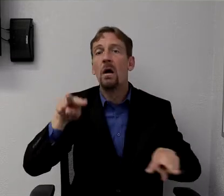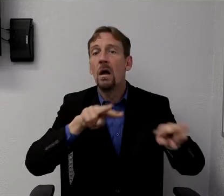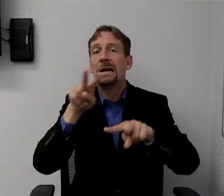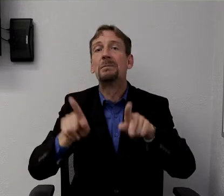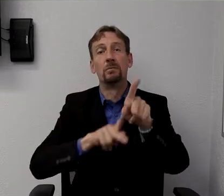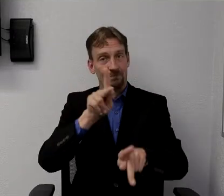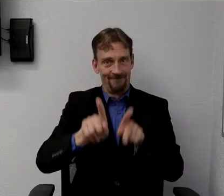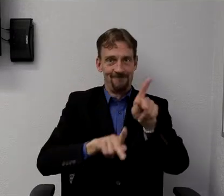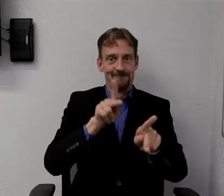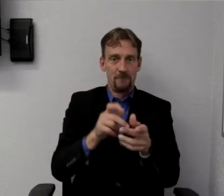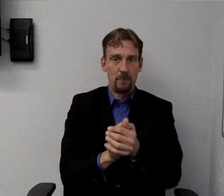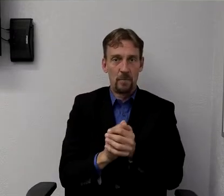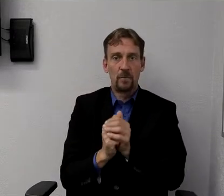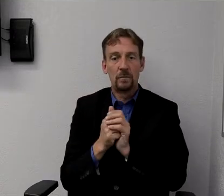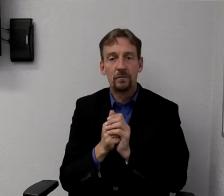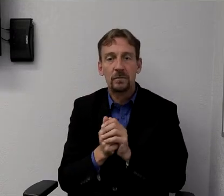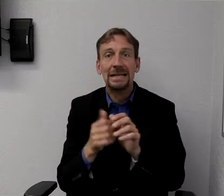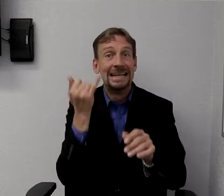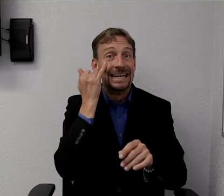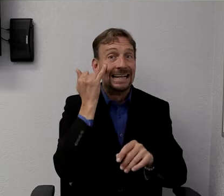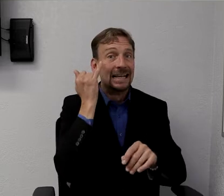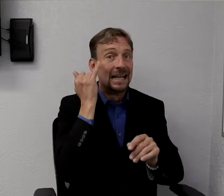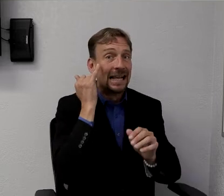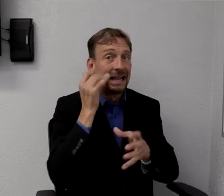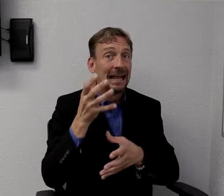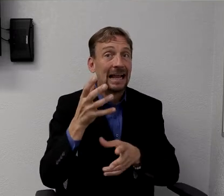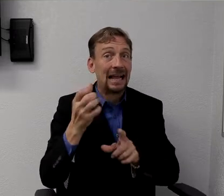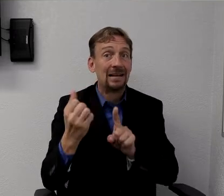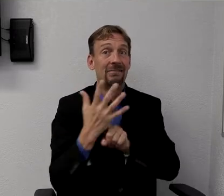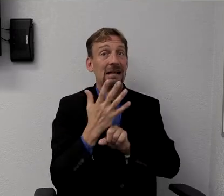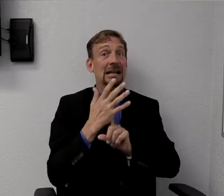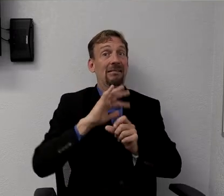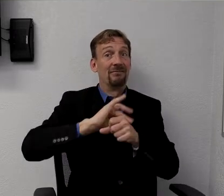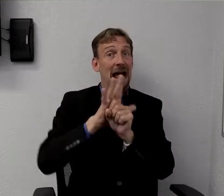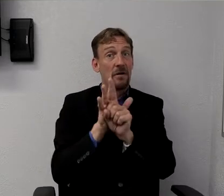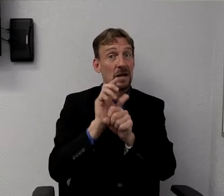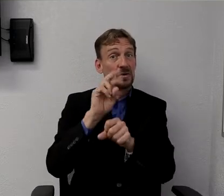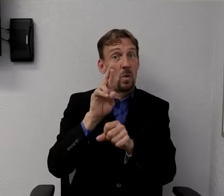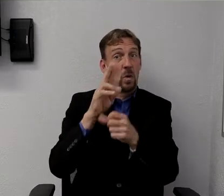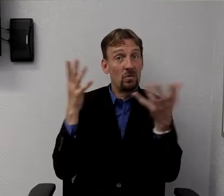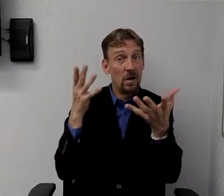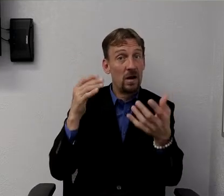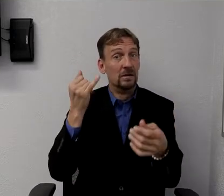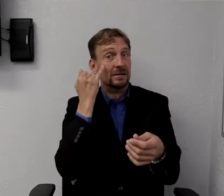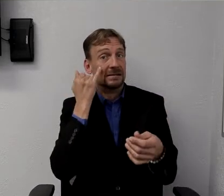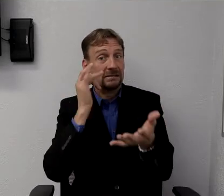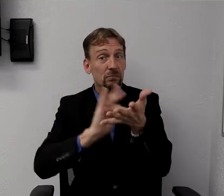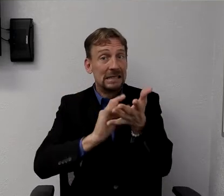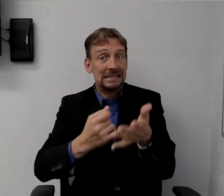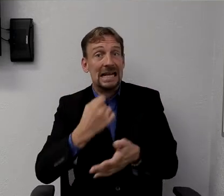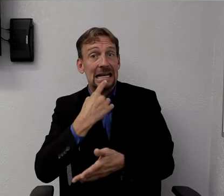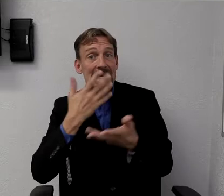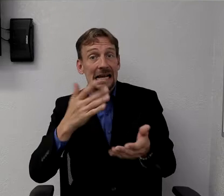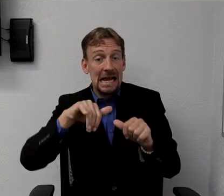they contract the virus or not, what medications they take, how did it affect them,